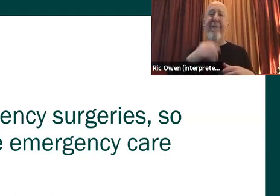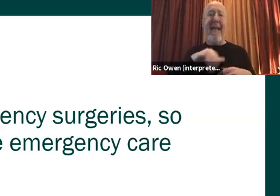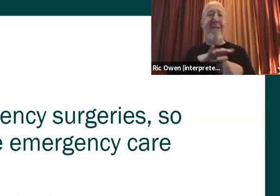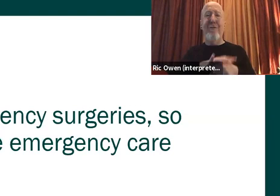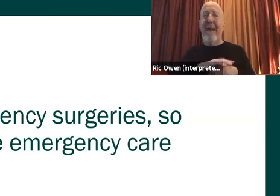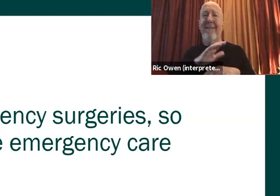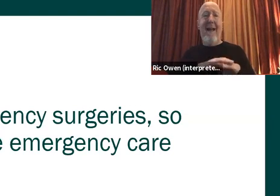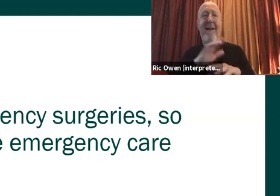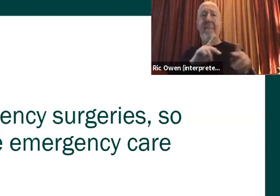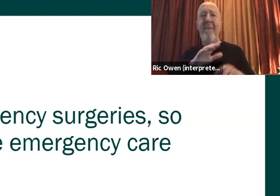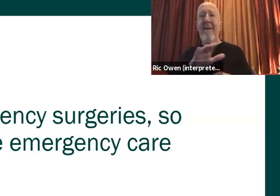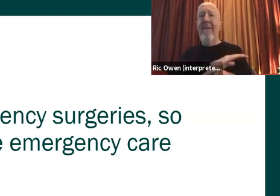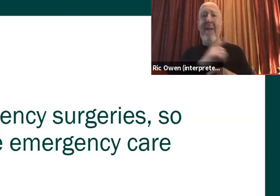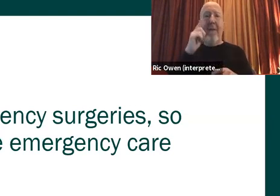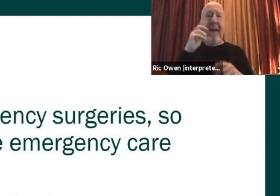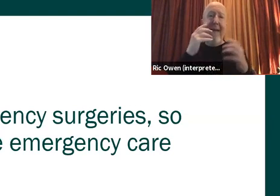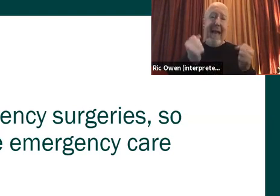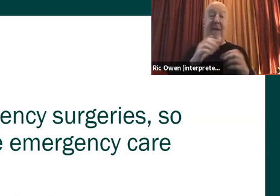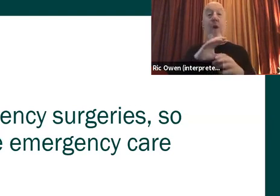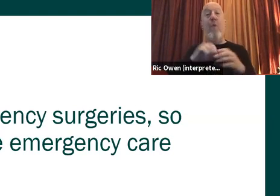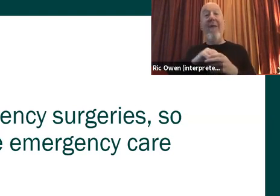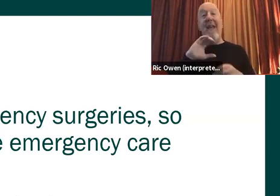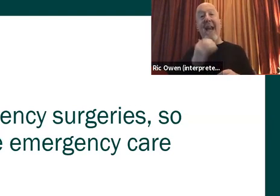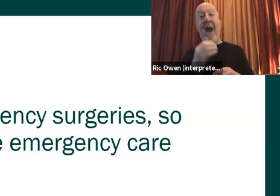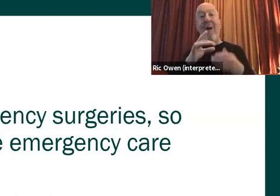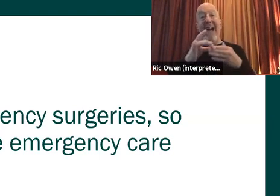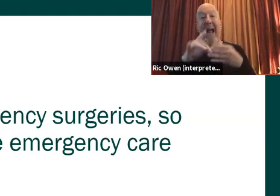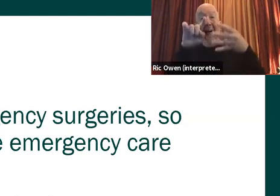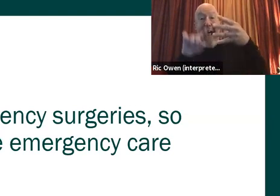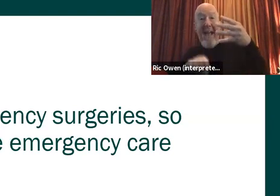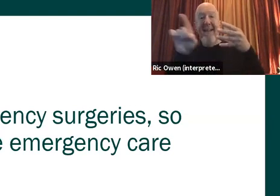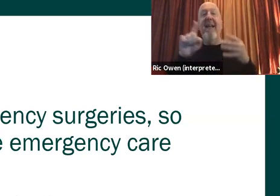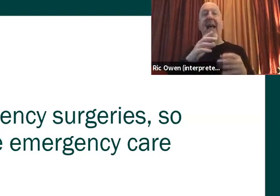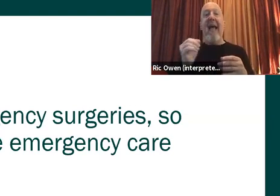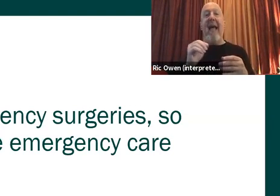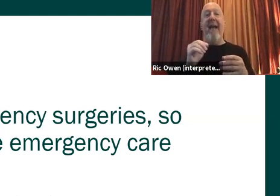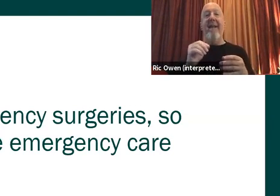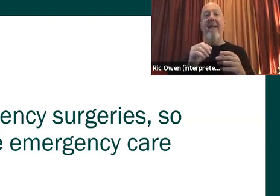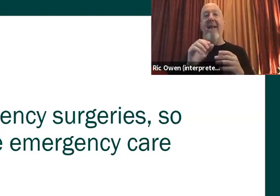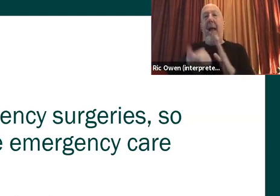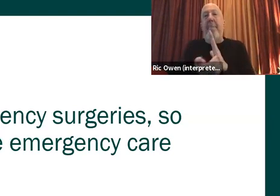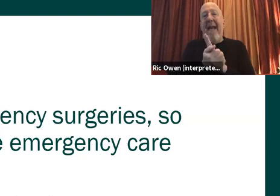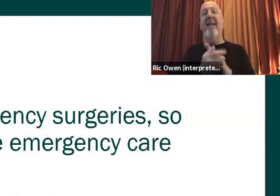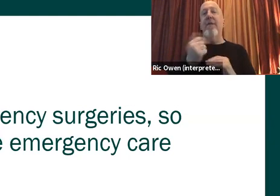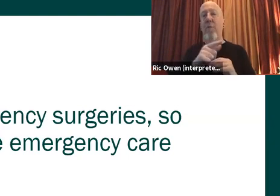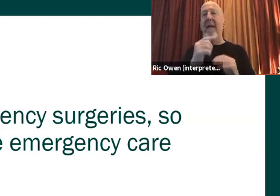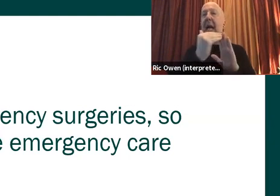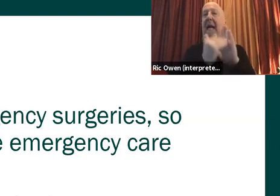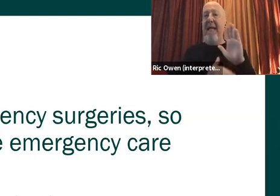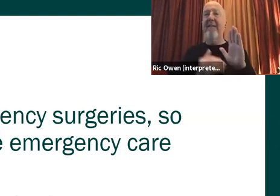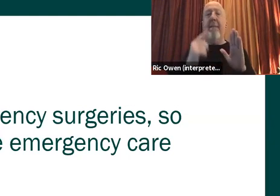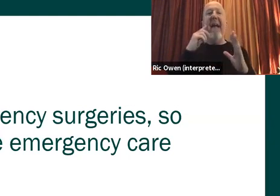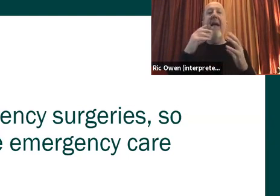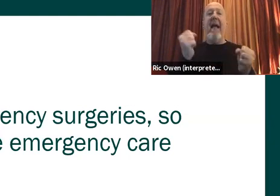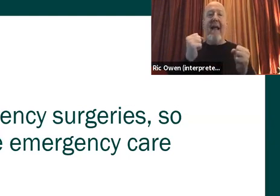health. And within our guide in the appendix, we list a number of resources for mental health, including places